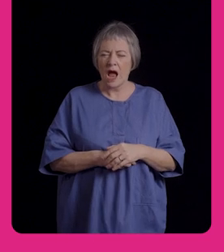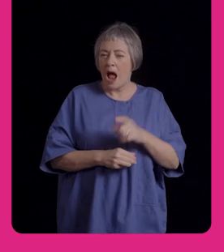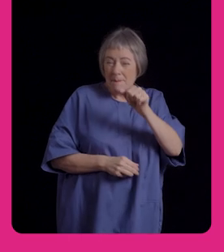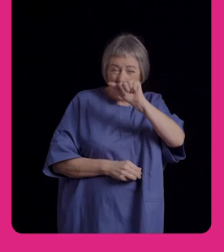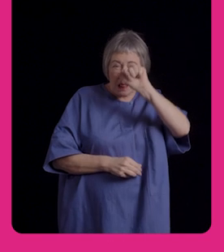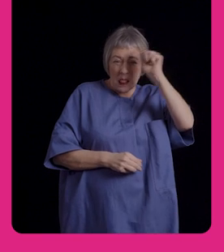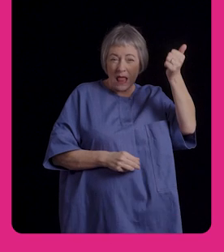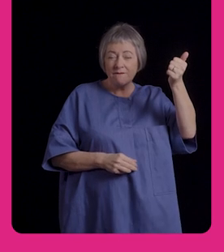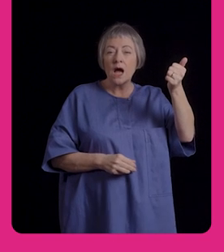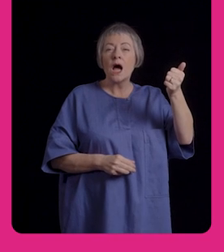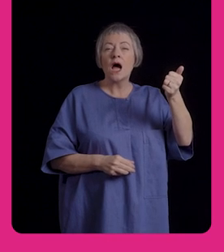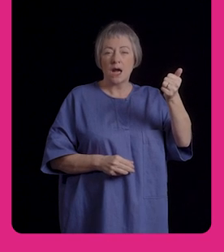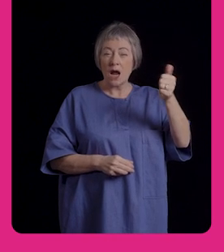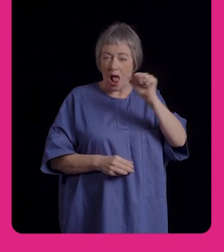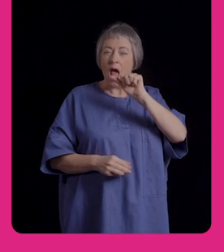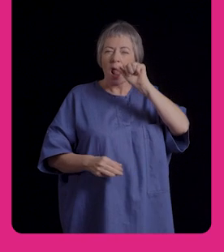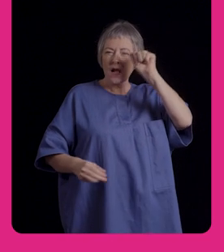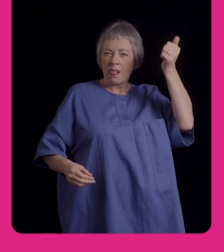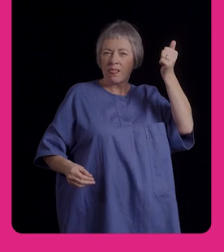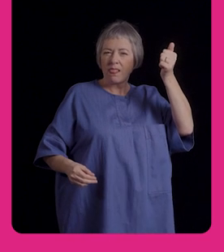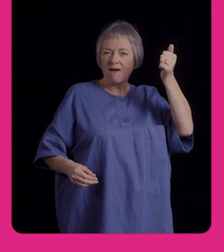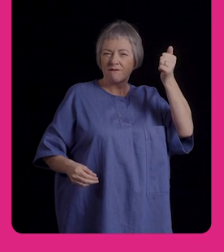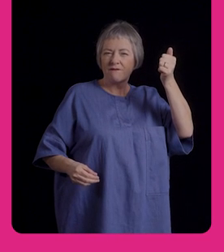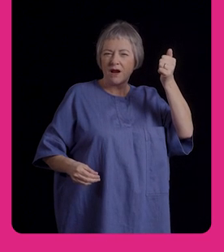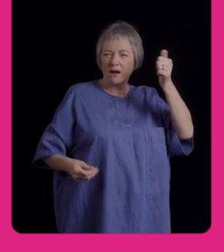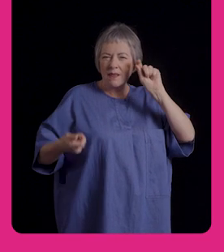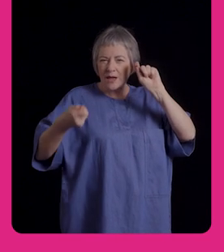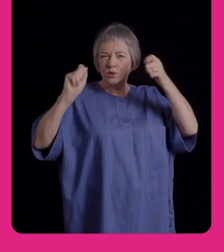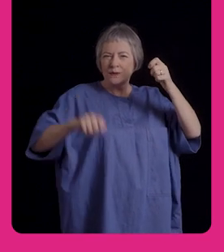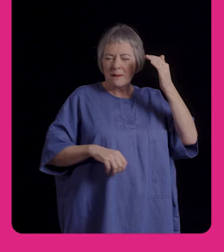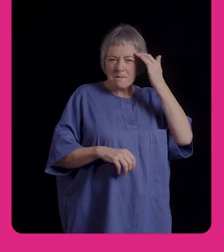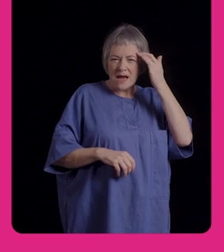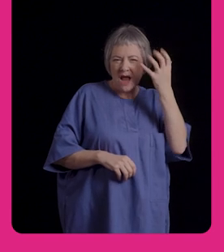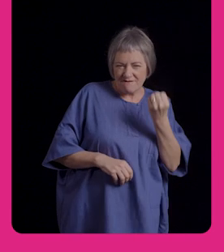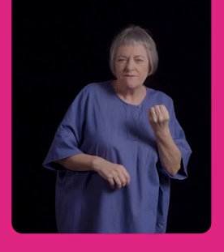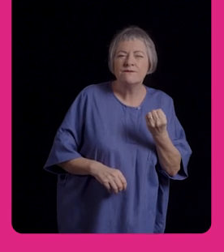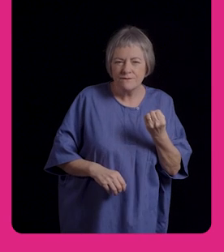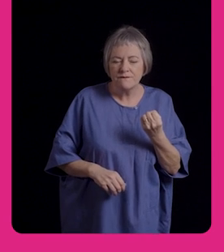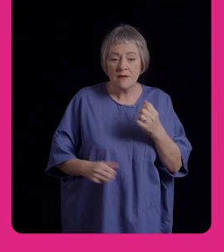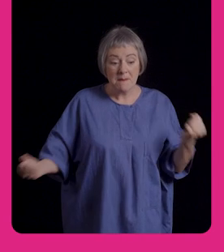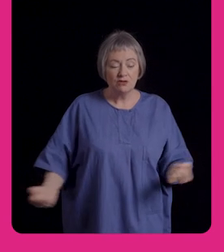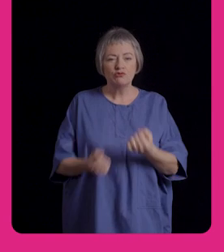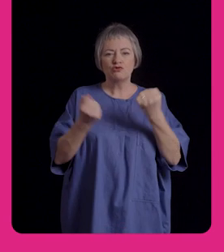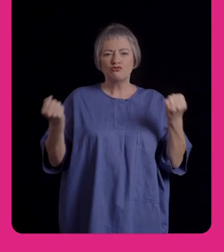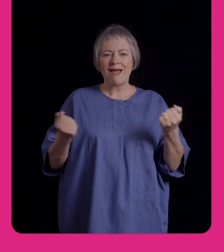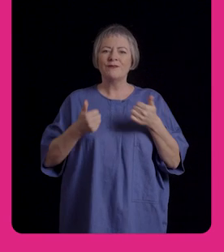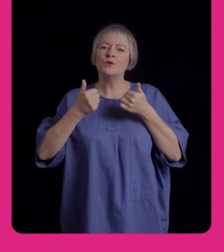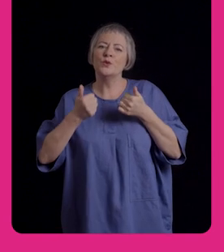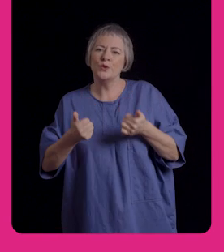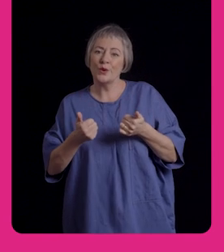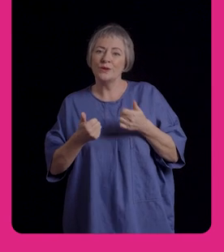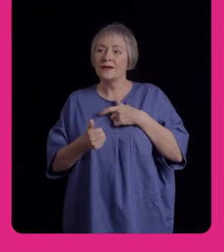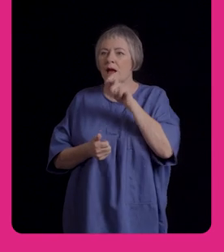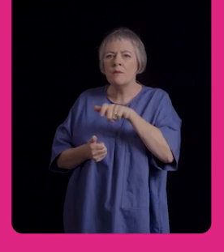I'm clever. I'm clever as a corkscrew. I have a twisted mind. My strength is that I'm good at